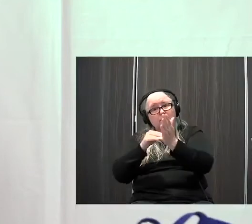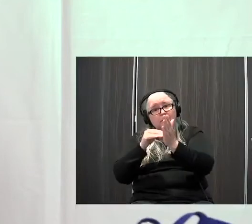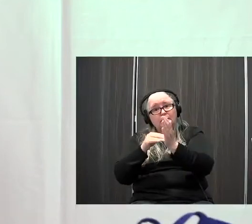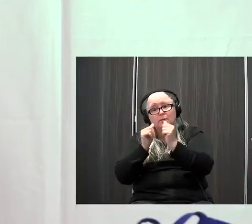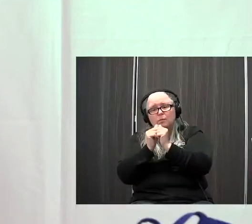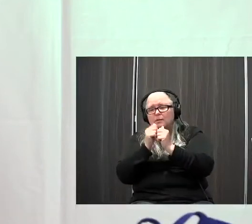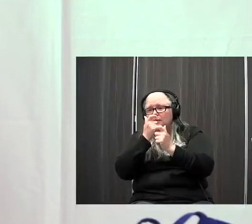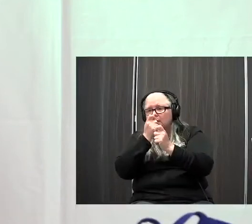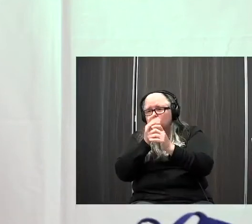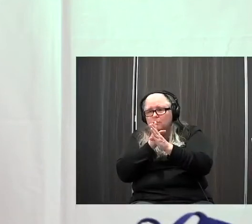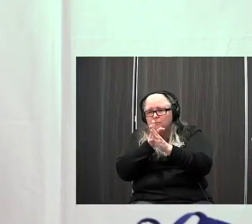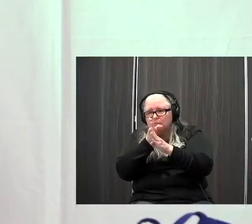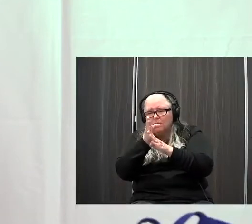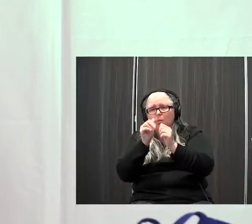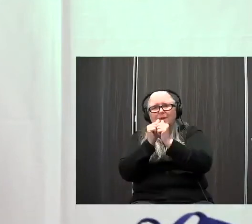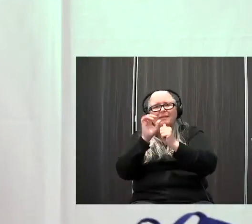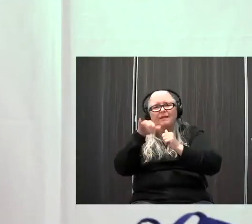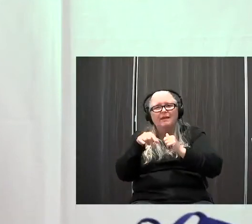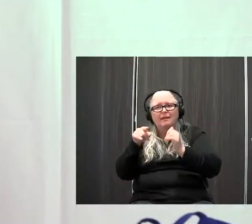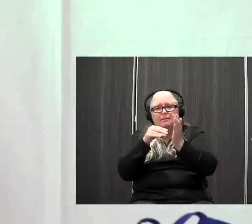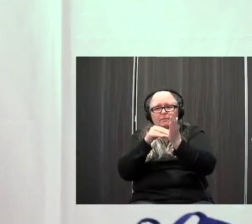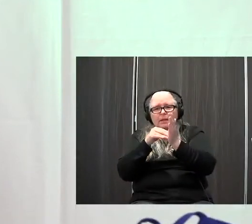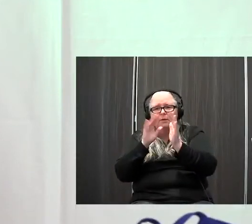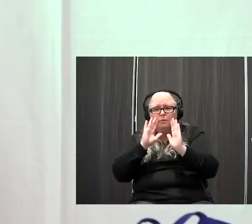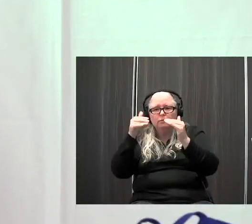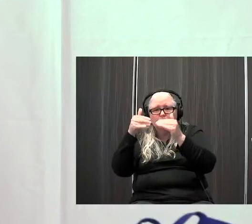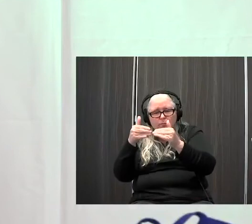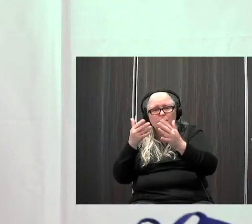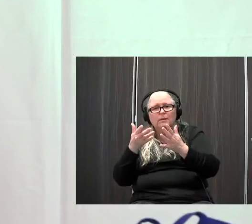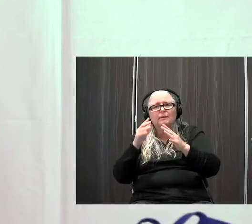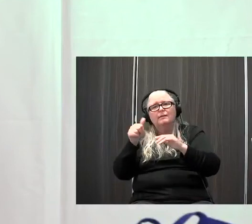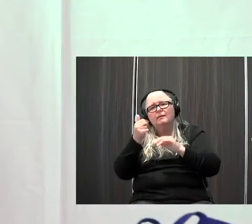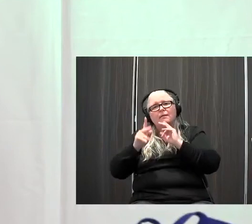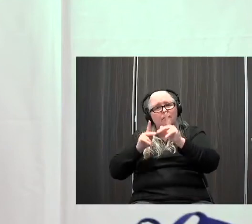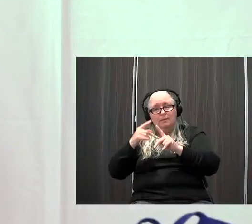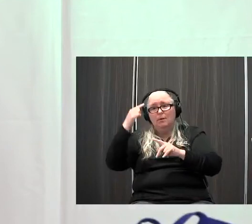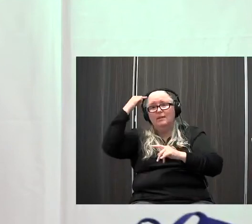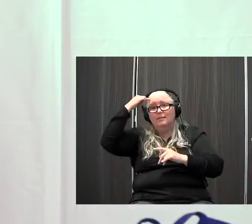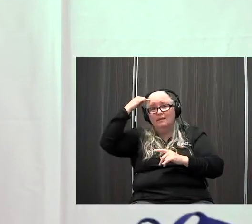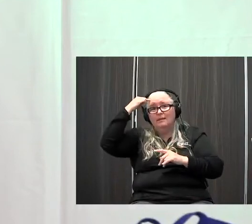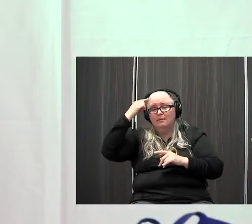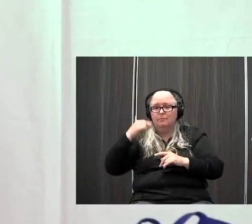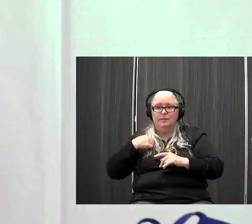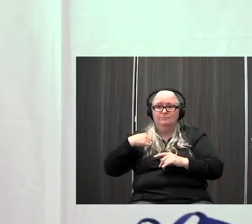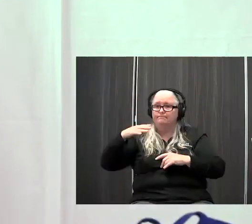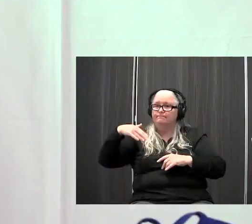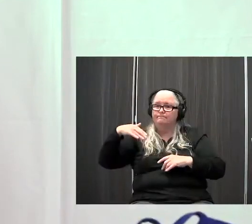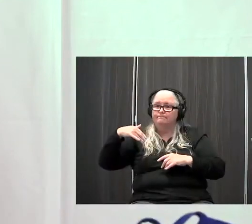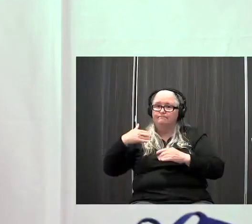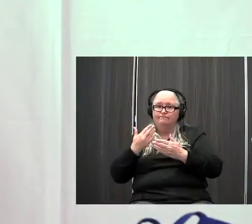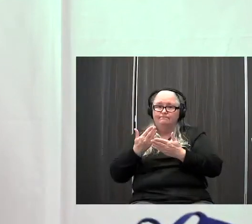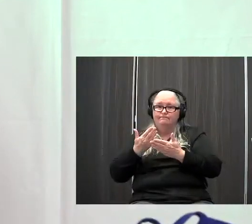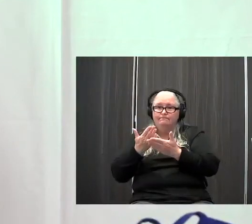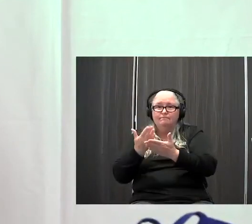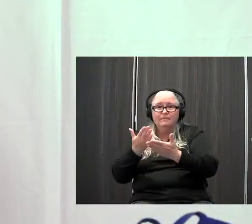individuals with disabilities, more probably as a medical home. The other people I think about, but we've not really queried this, would be in the